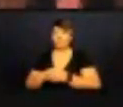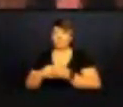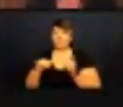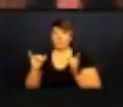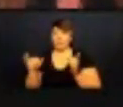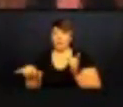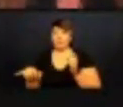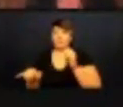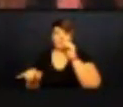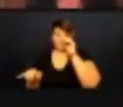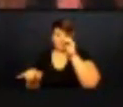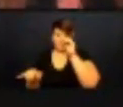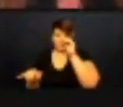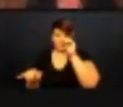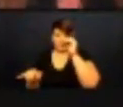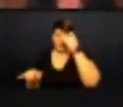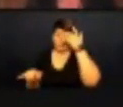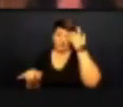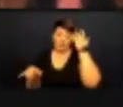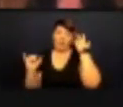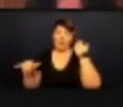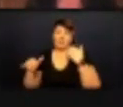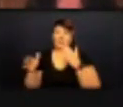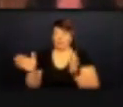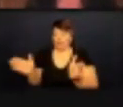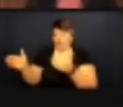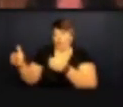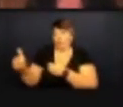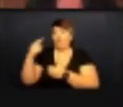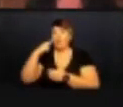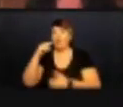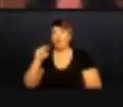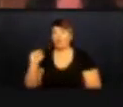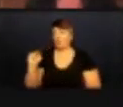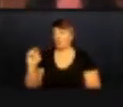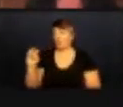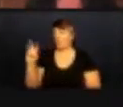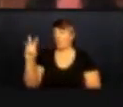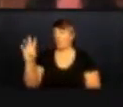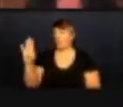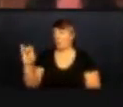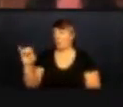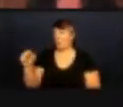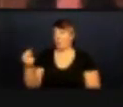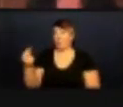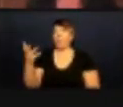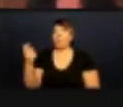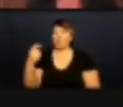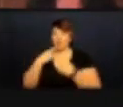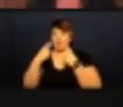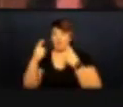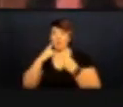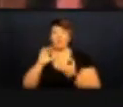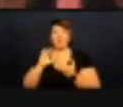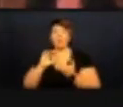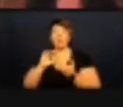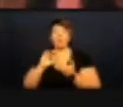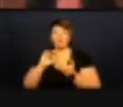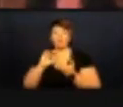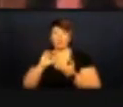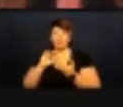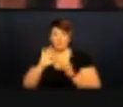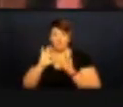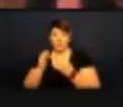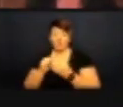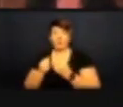actually the boundaries for Newburgh. So we're trying to find something that's accessible to the students and families in that area. A lot of the places that we've explored did